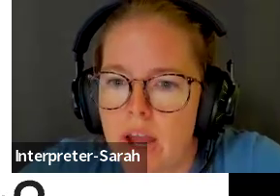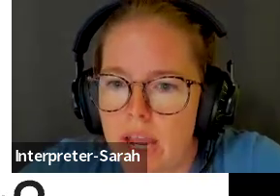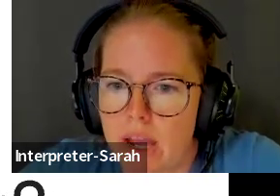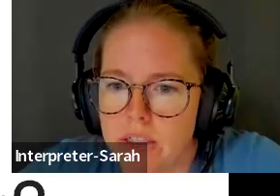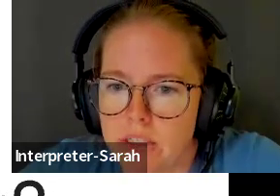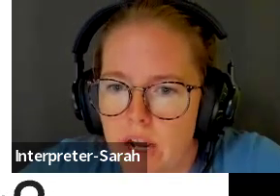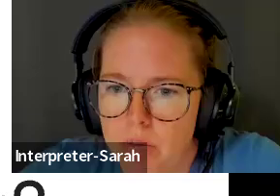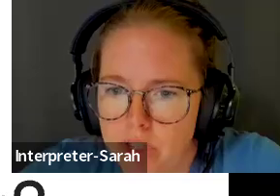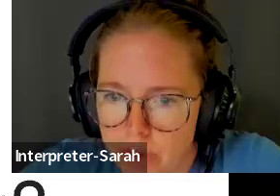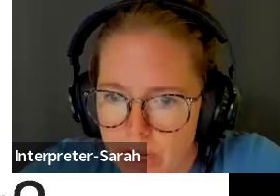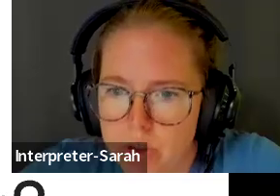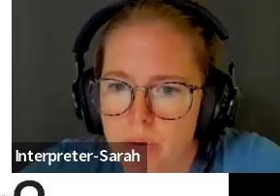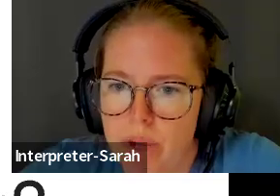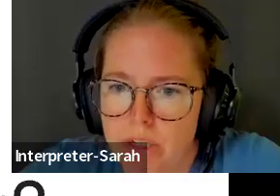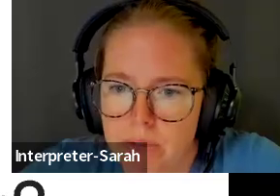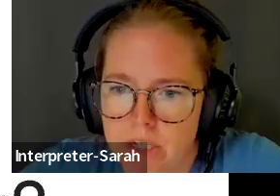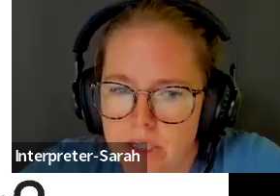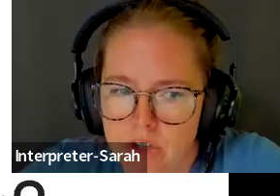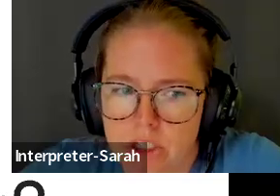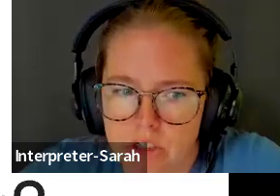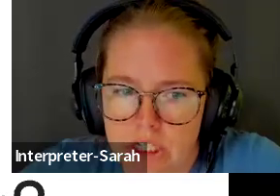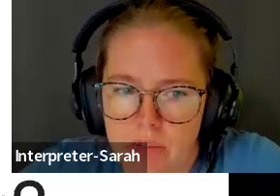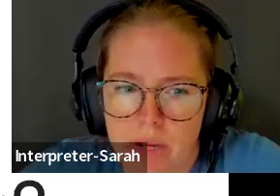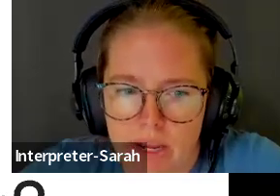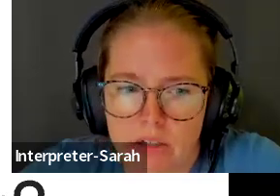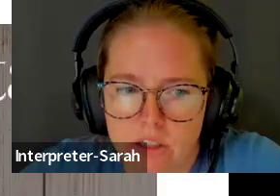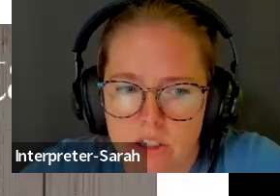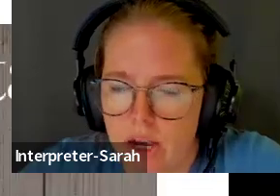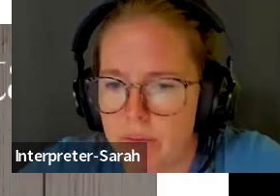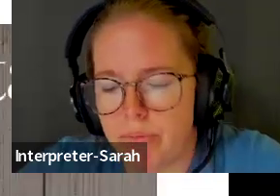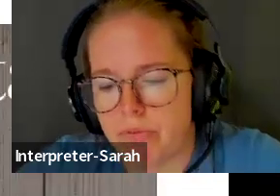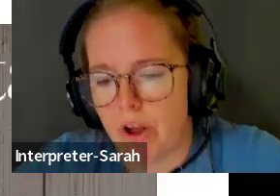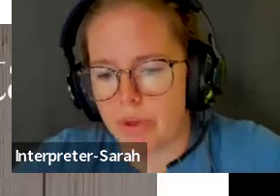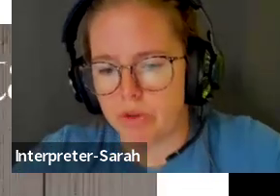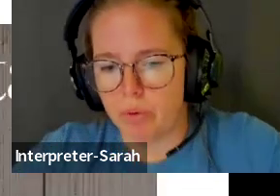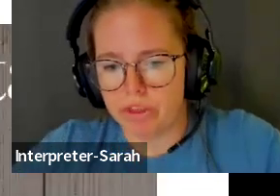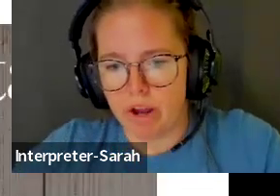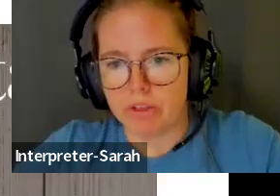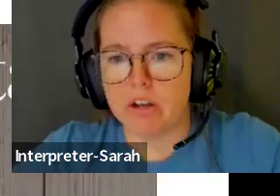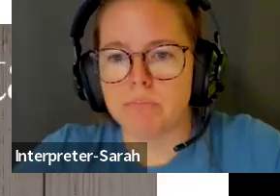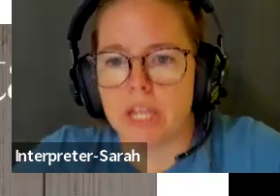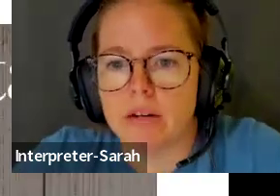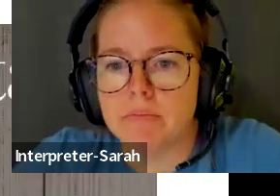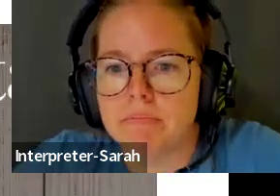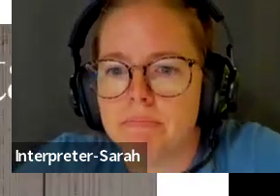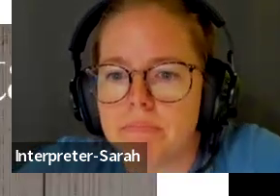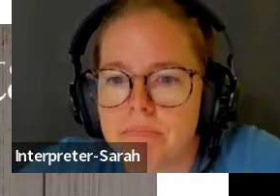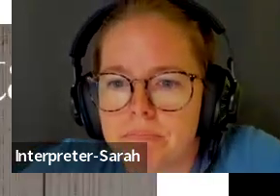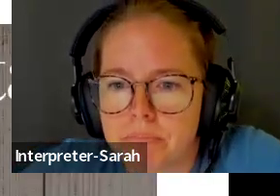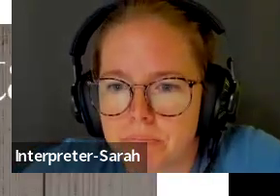stable, and showing up to appointments because they trust their team and following through with their healthcare